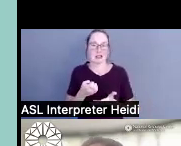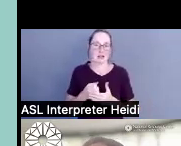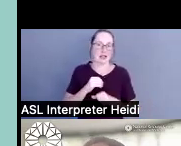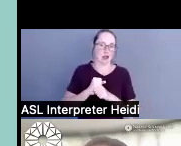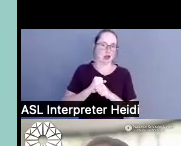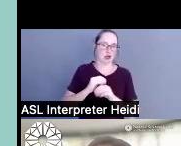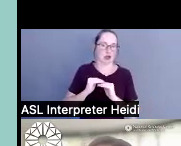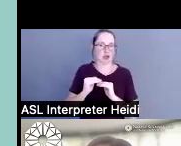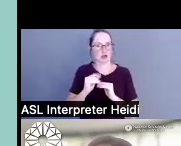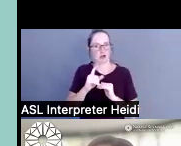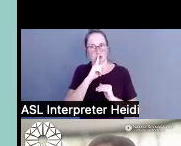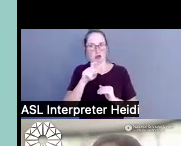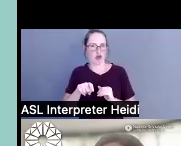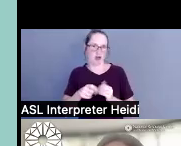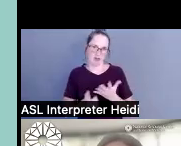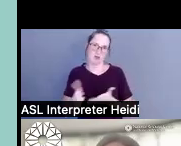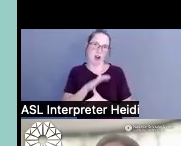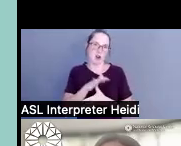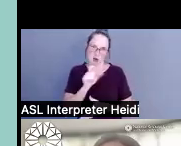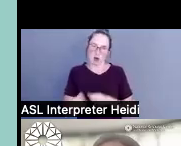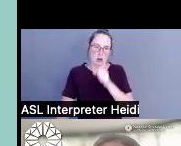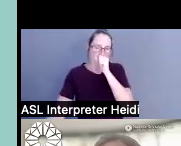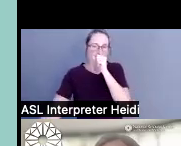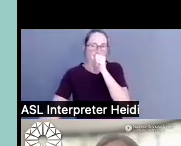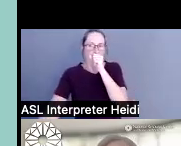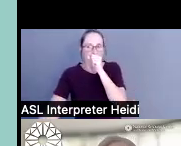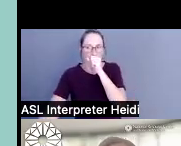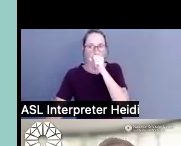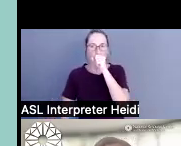insecurity should be prioritized. Next slide, please.